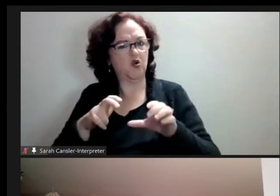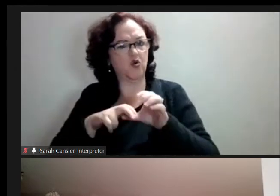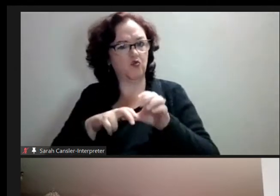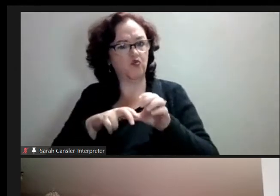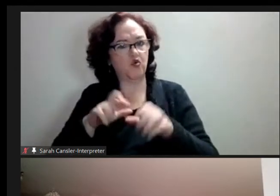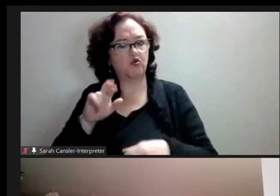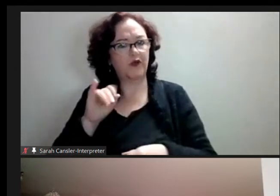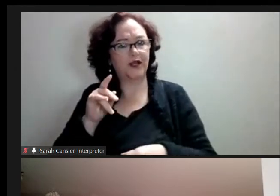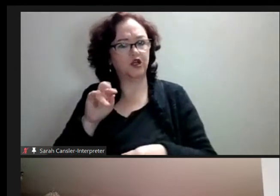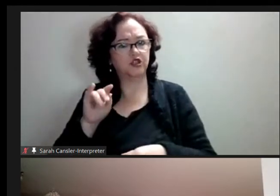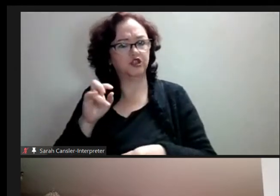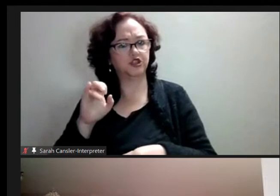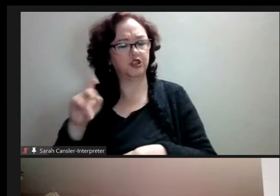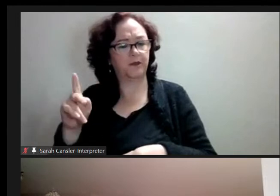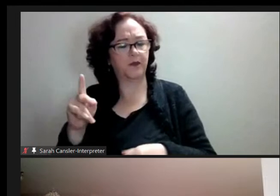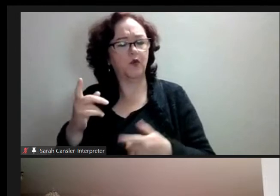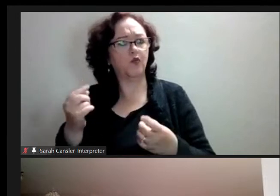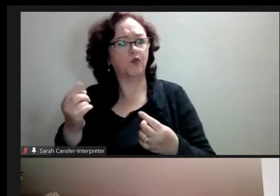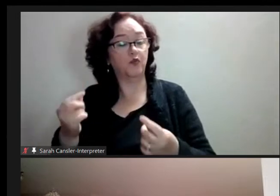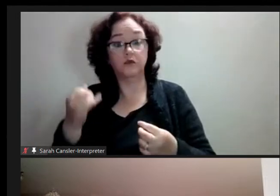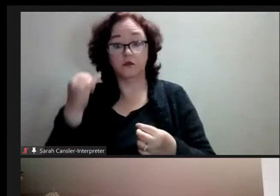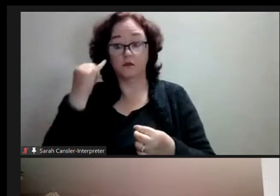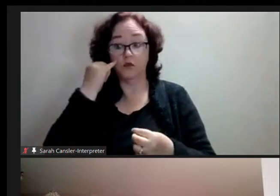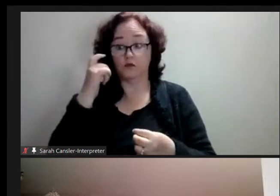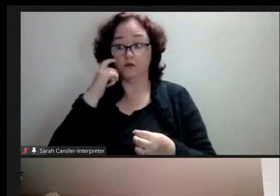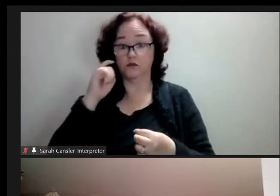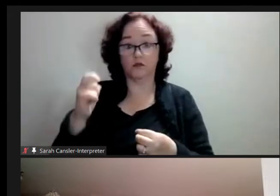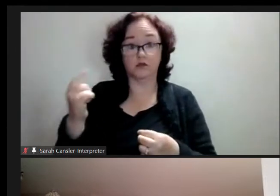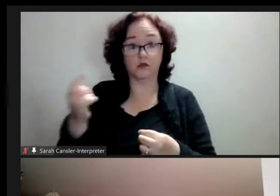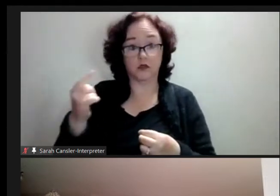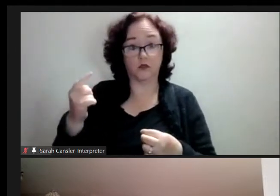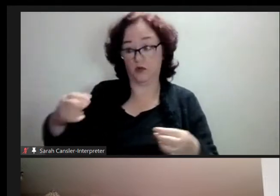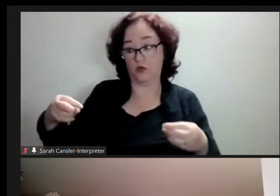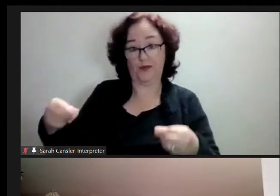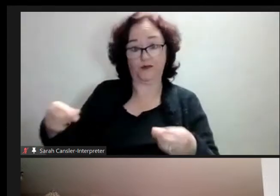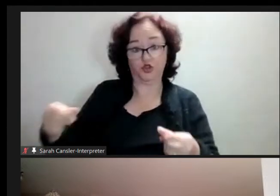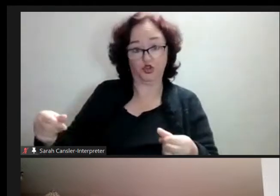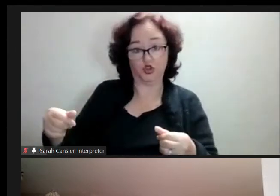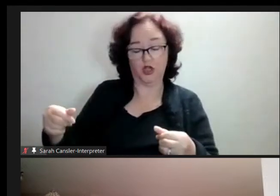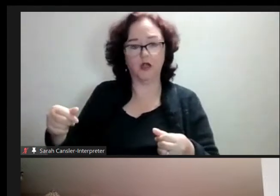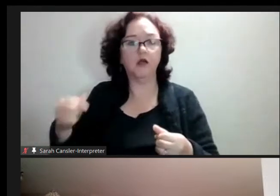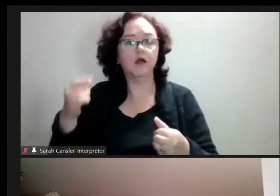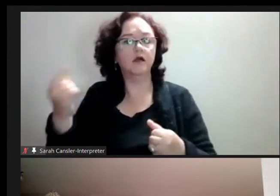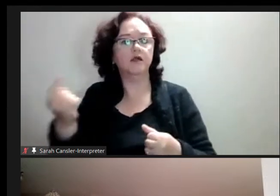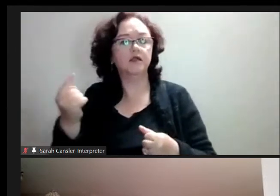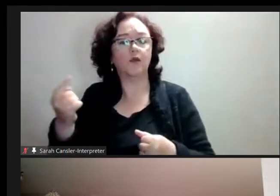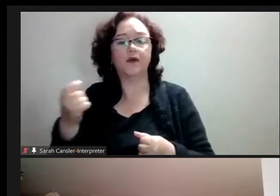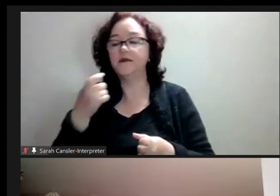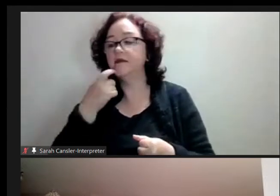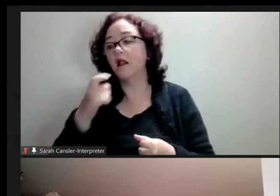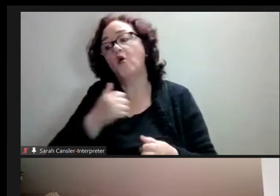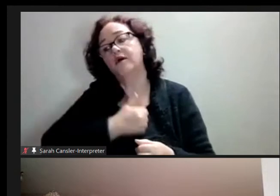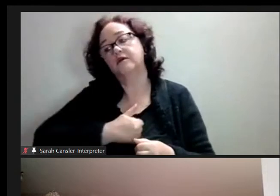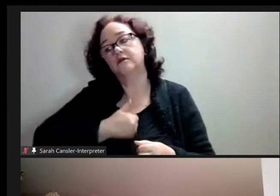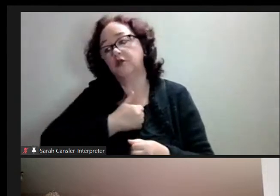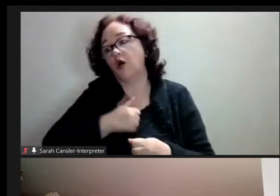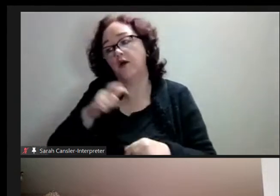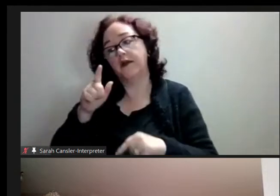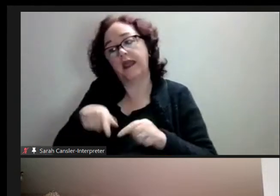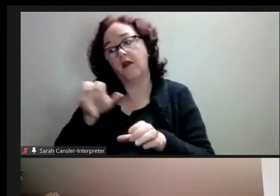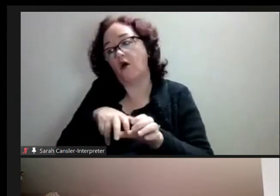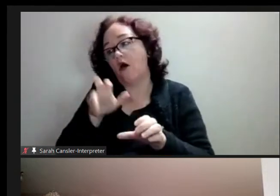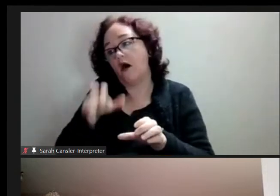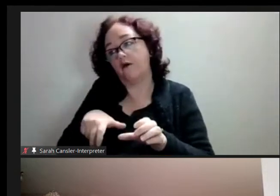maybe see a person in a wheelchair get told that, oh, you can't, get off at this stop or in this car